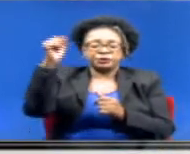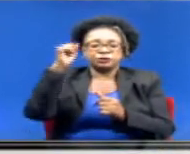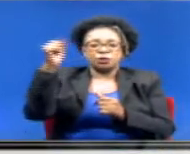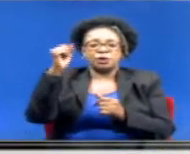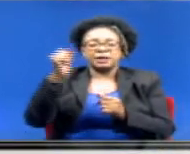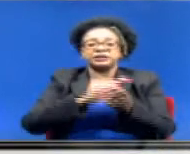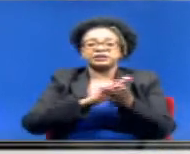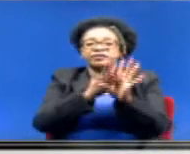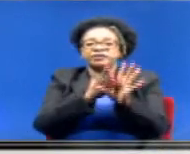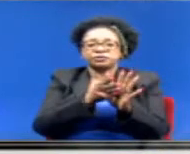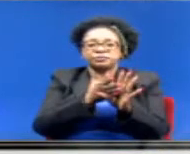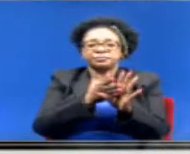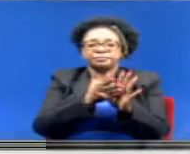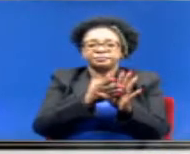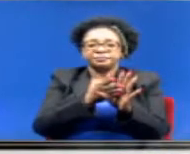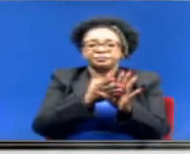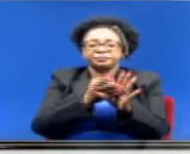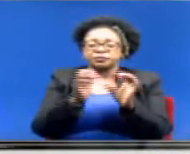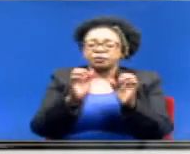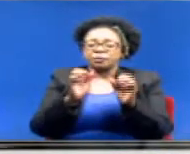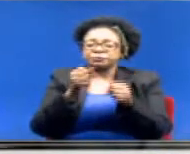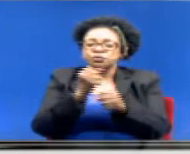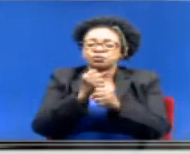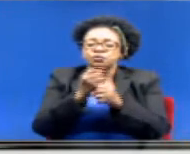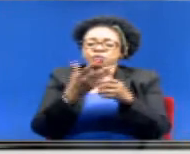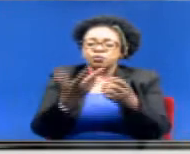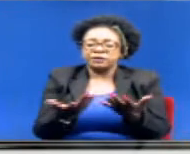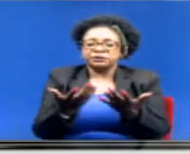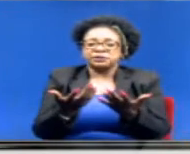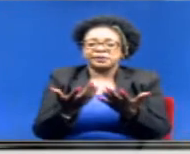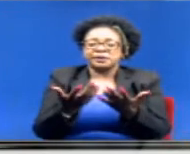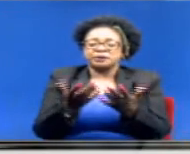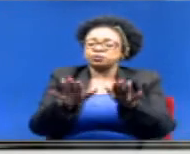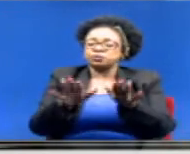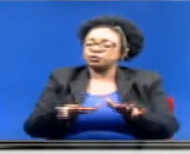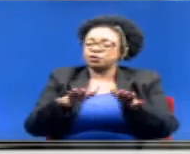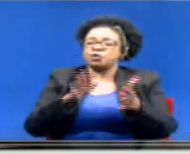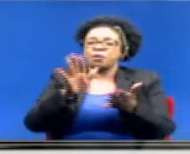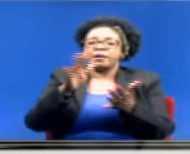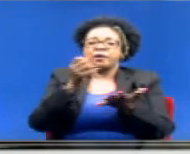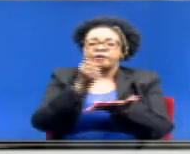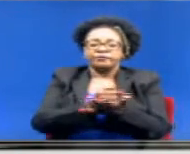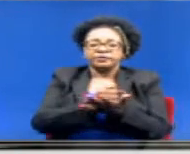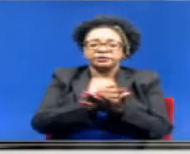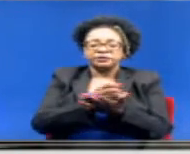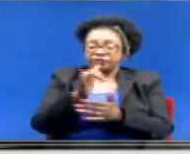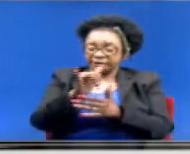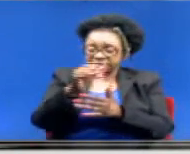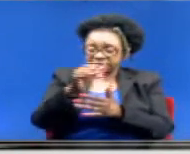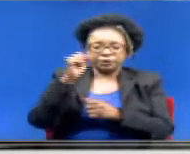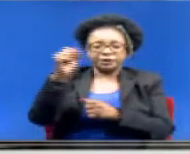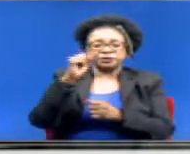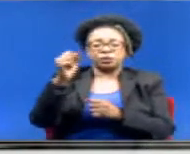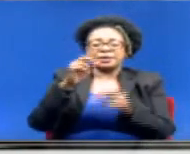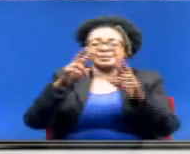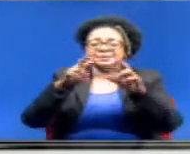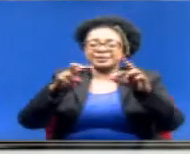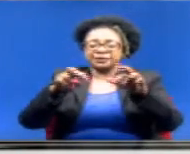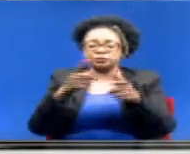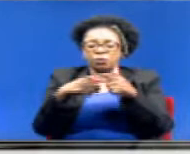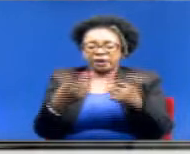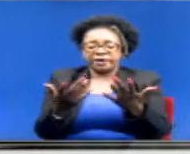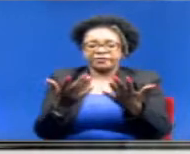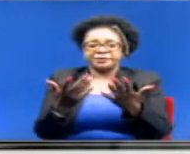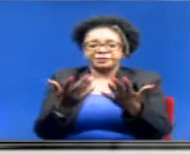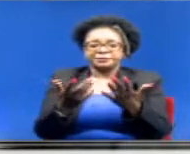to do to cushion your office from that political interference, instigation, and whatever else is likely